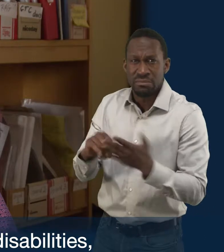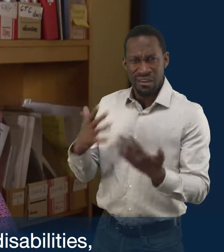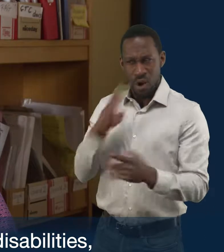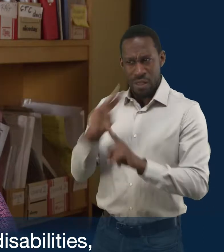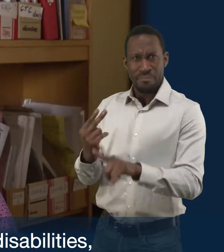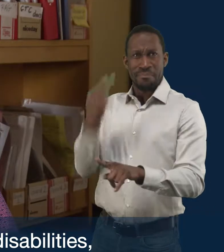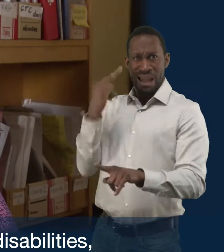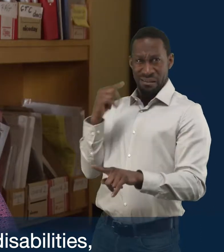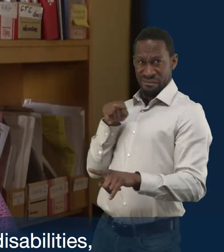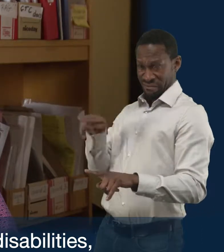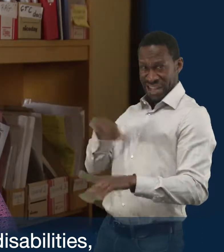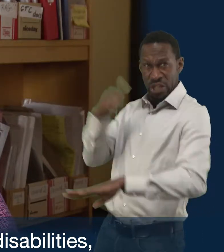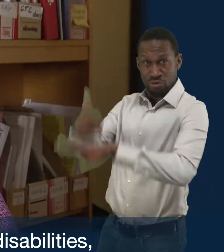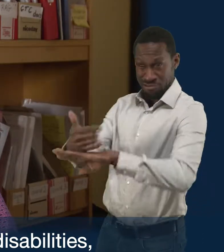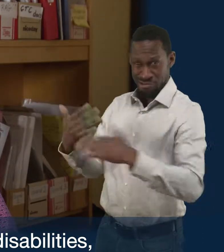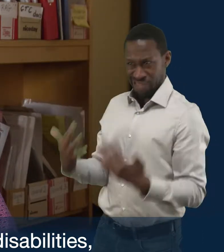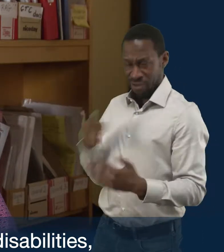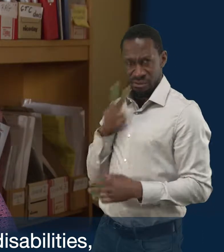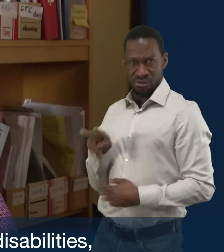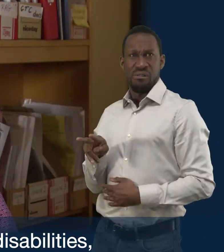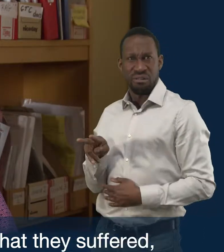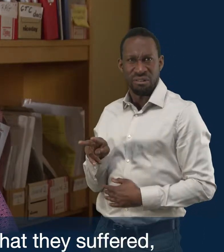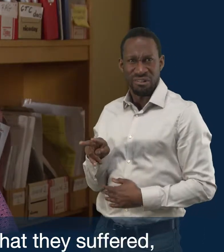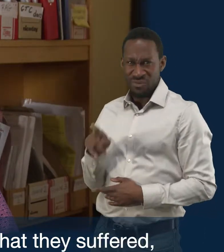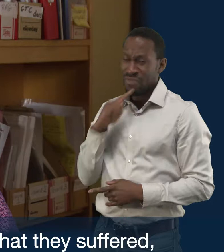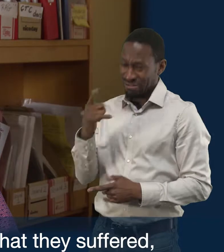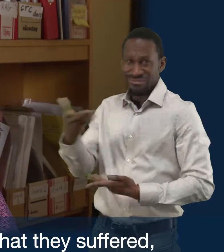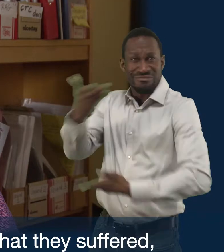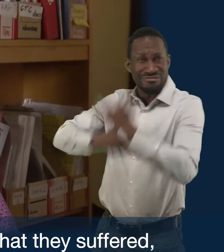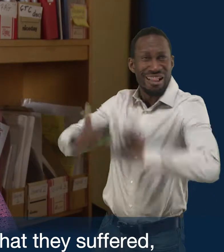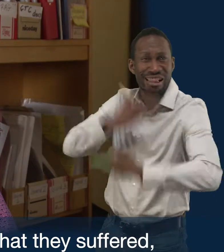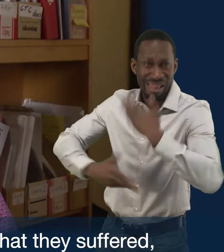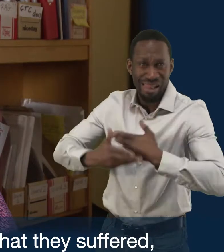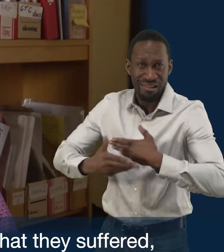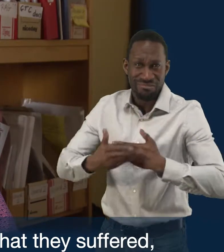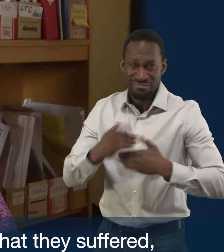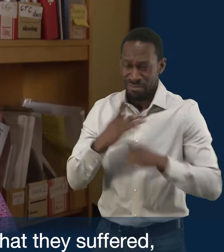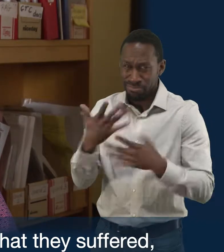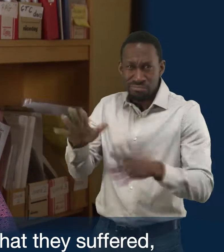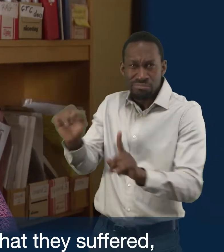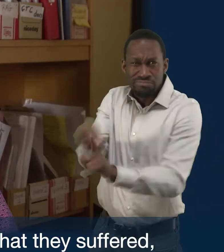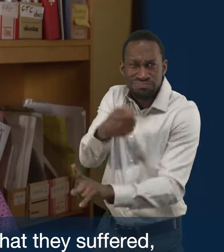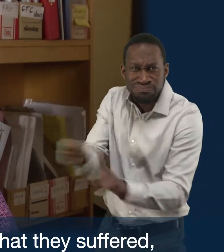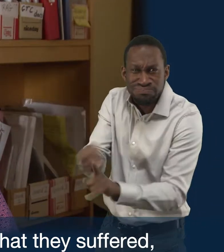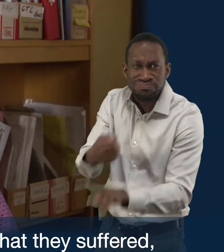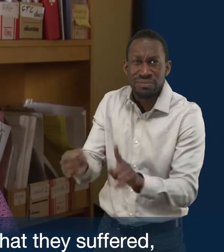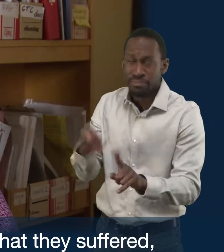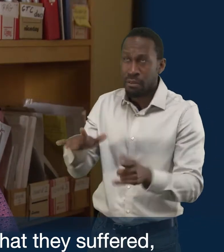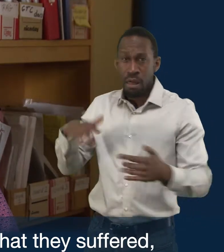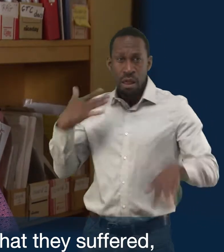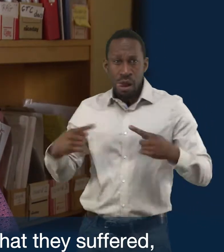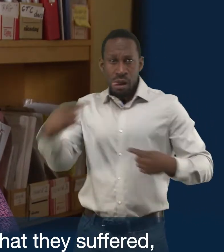disabilities looking back at institutions now will tell you about the abuse that they suffered,